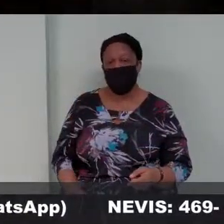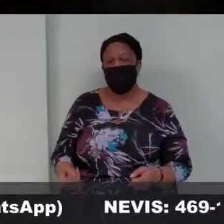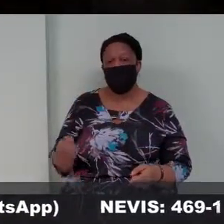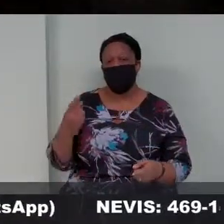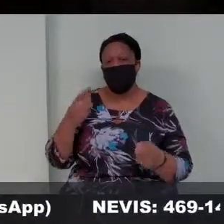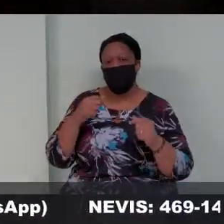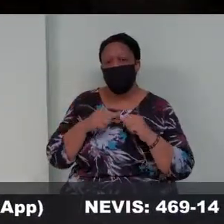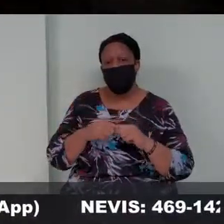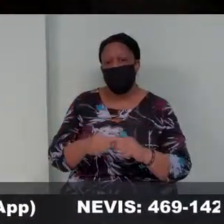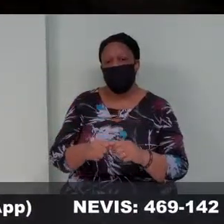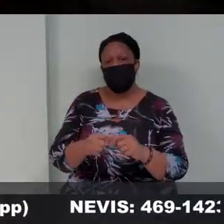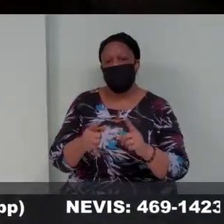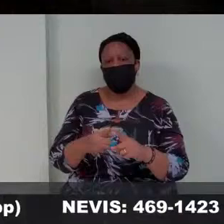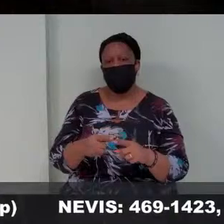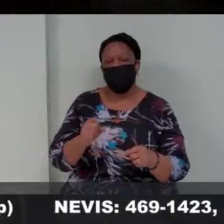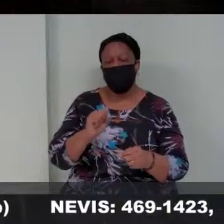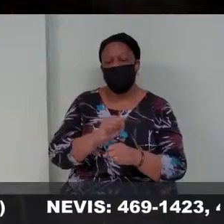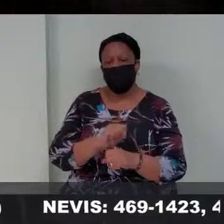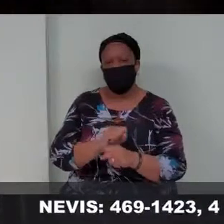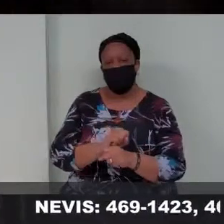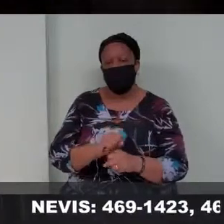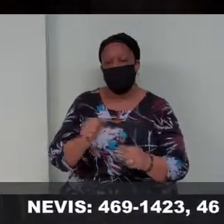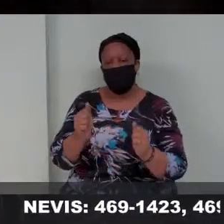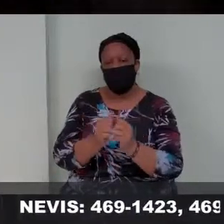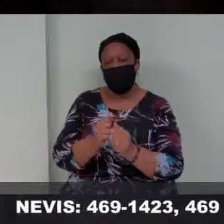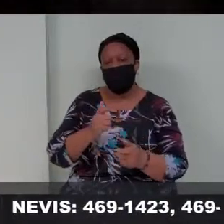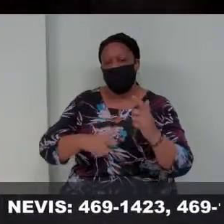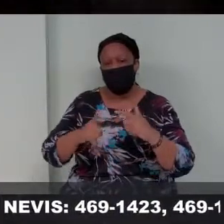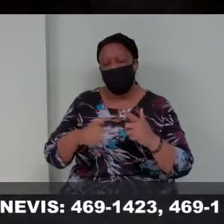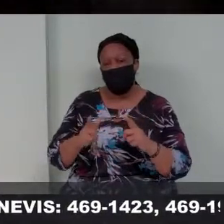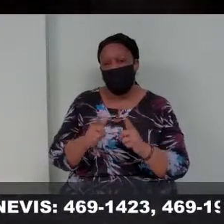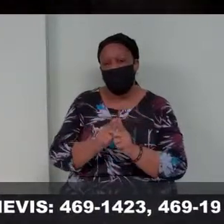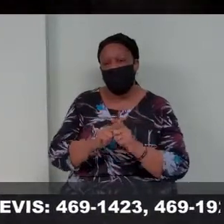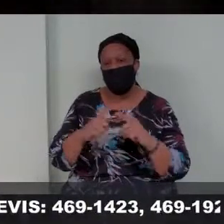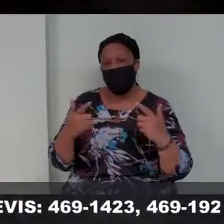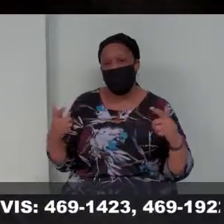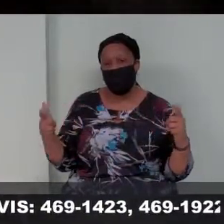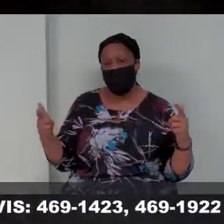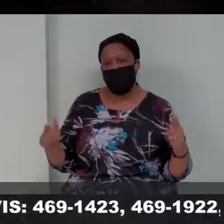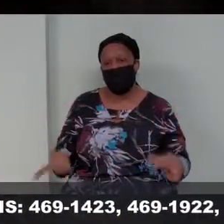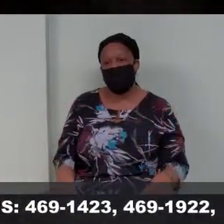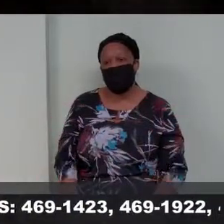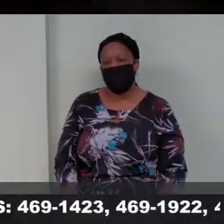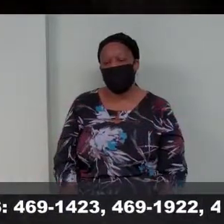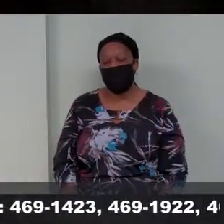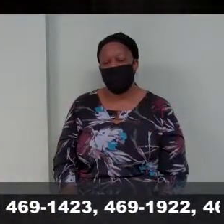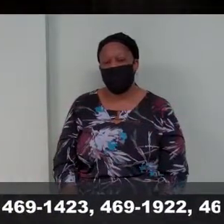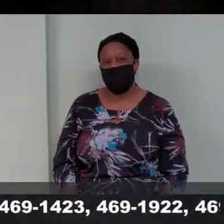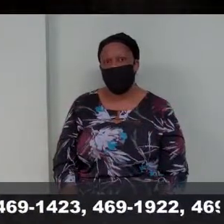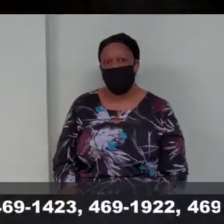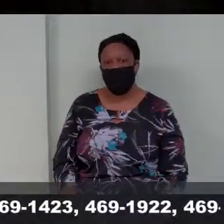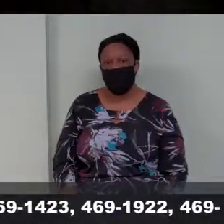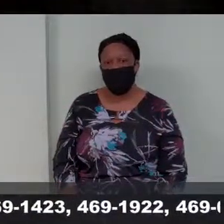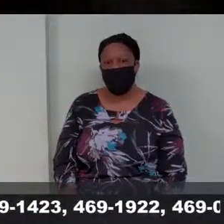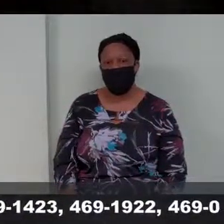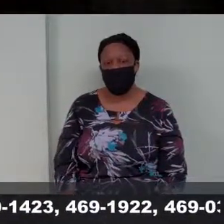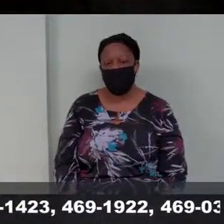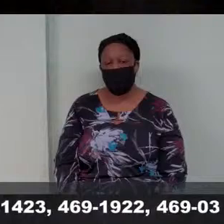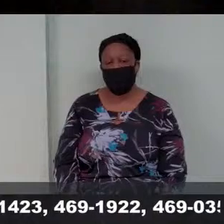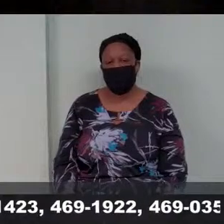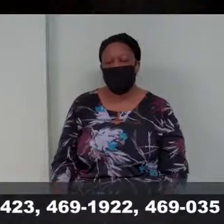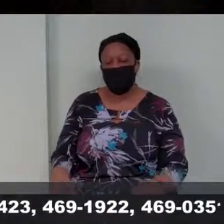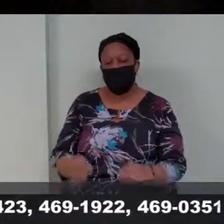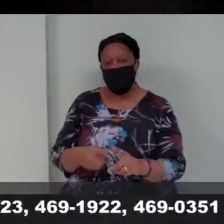very dedicated, who continues to provide us with the service of sign language. To